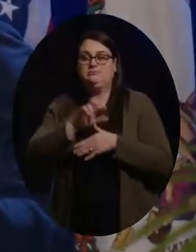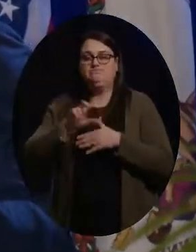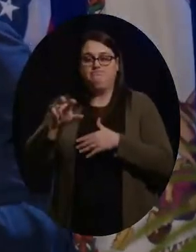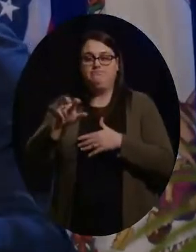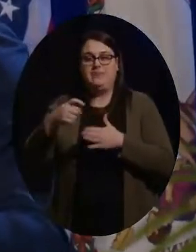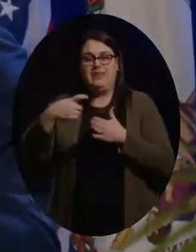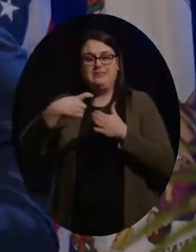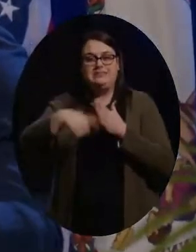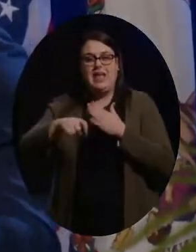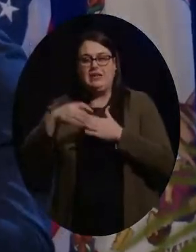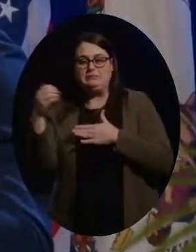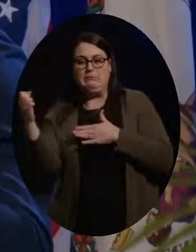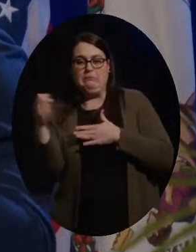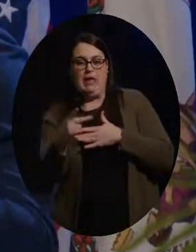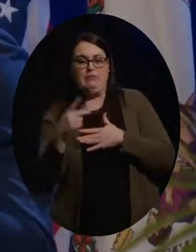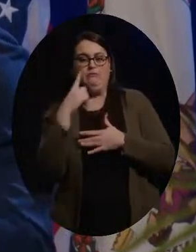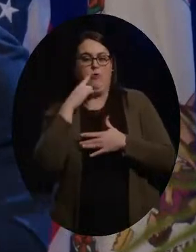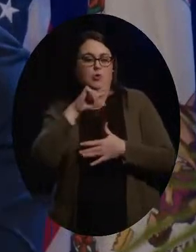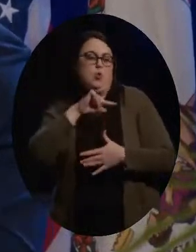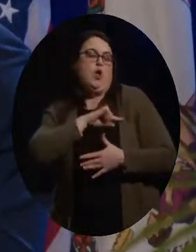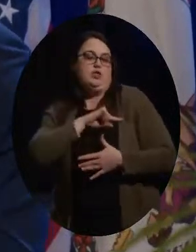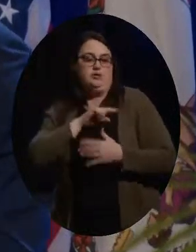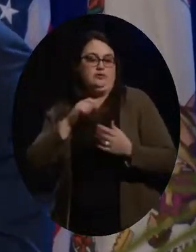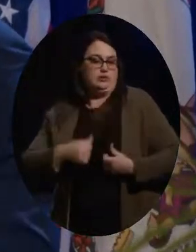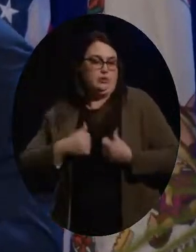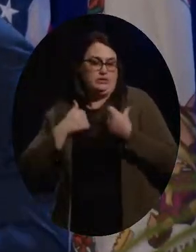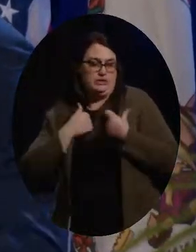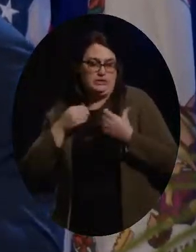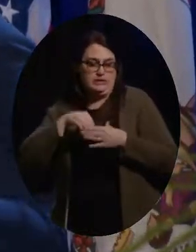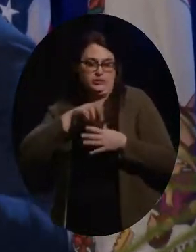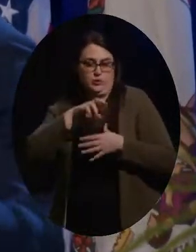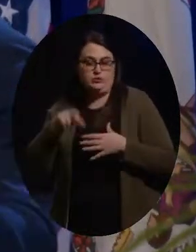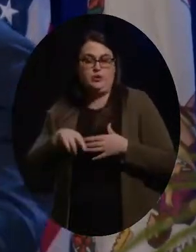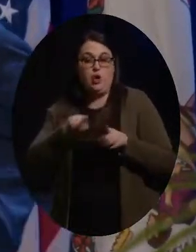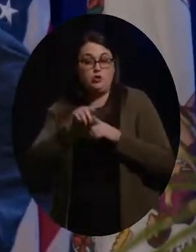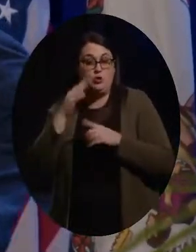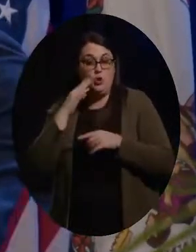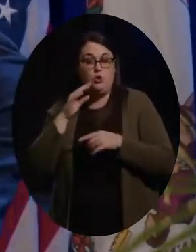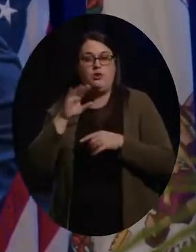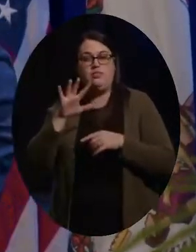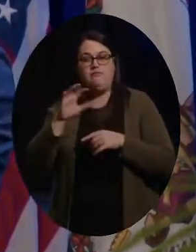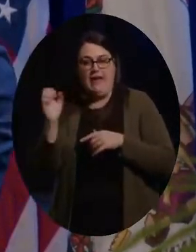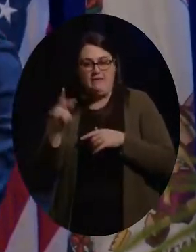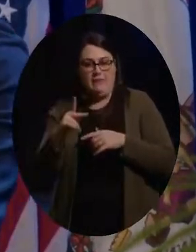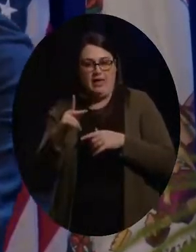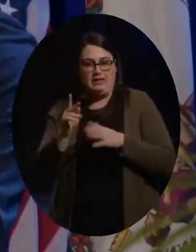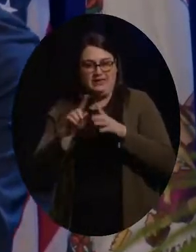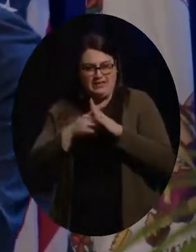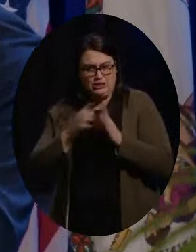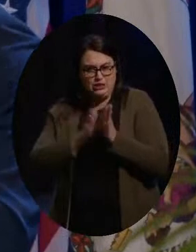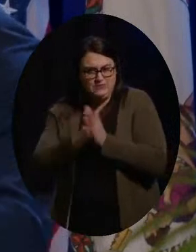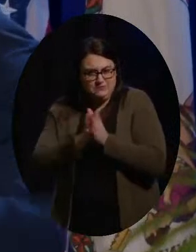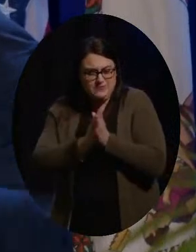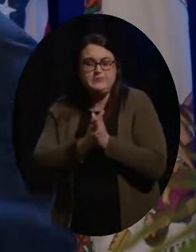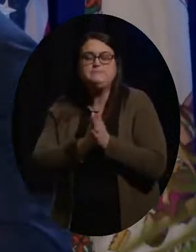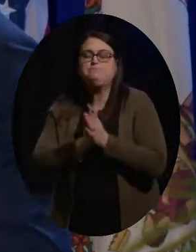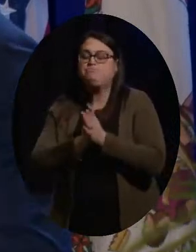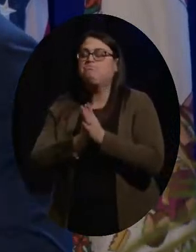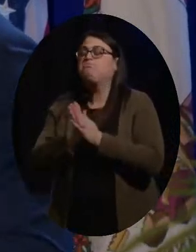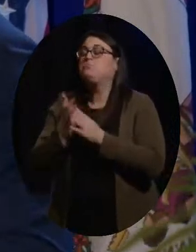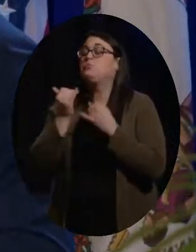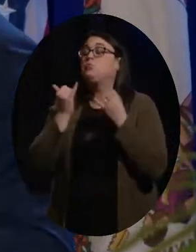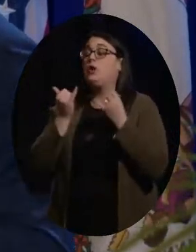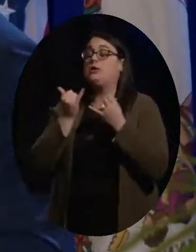tax rebates for qualifying Richmond residents, also known as our Five Back Initiative. And we're